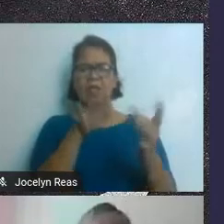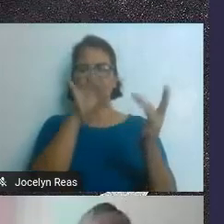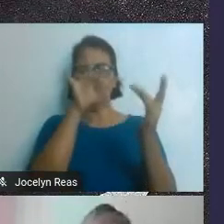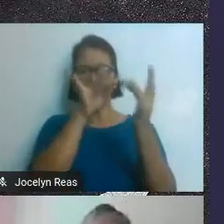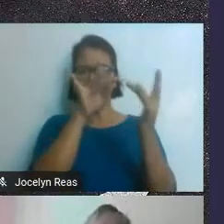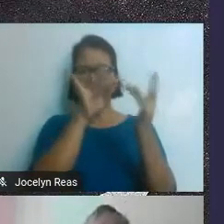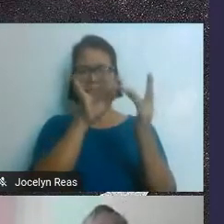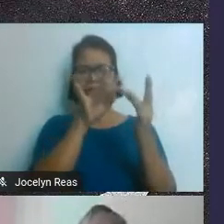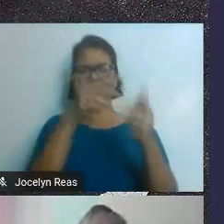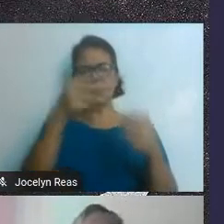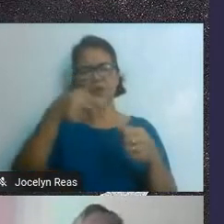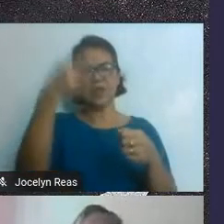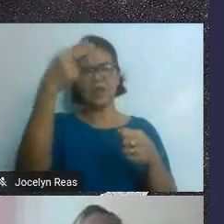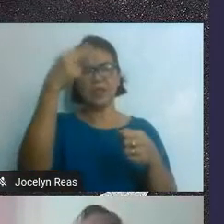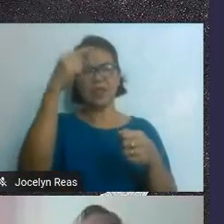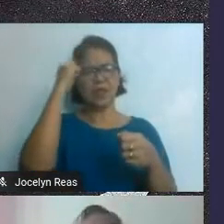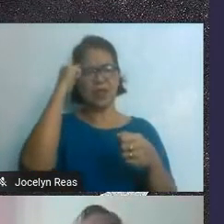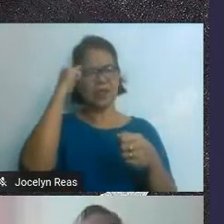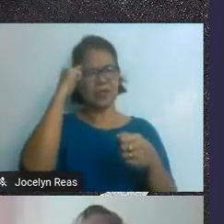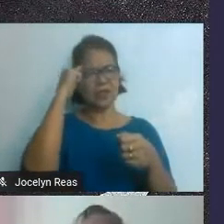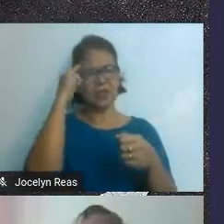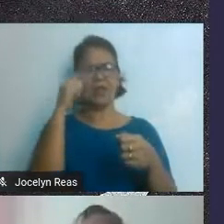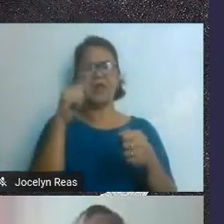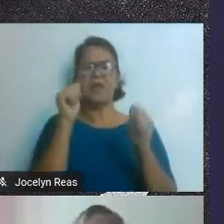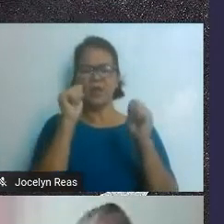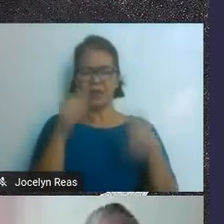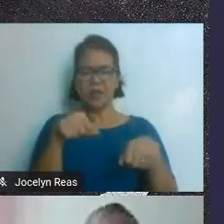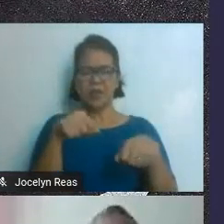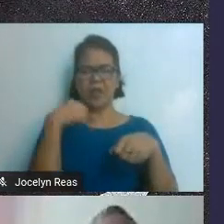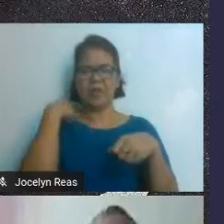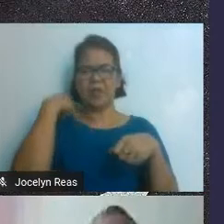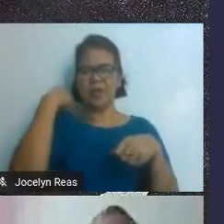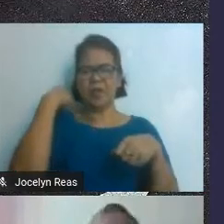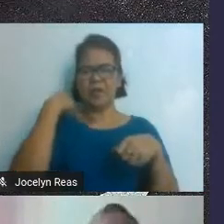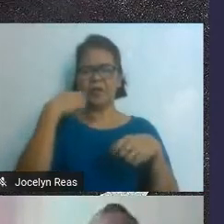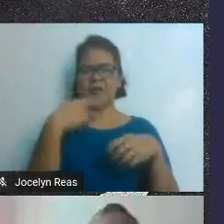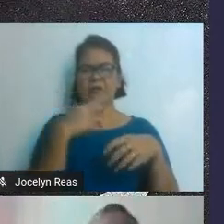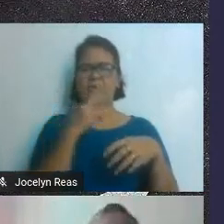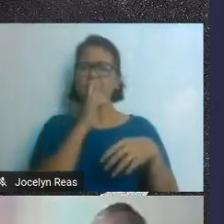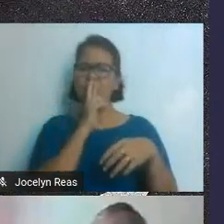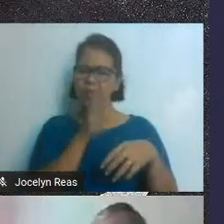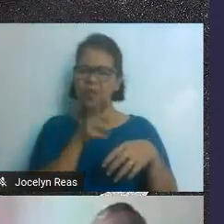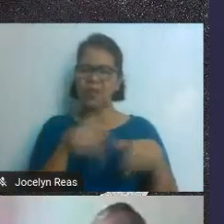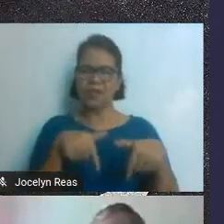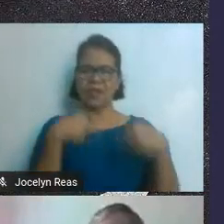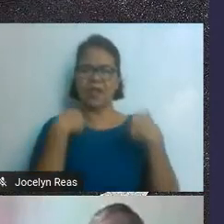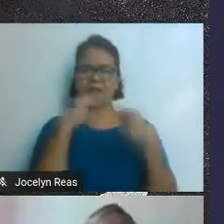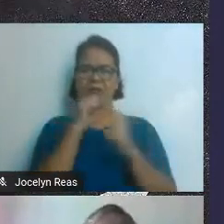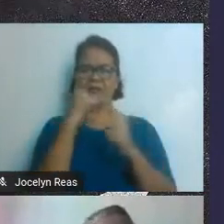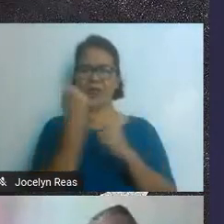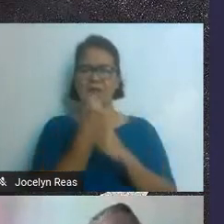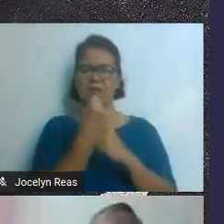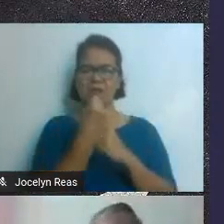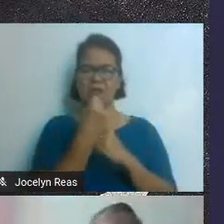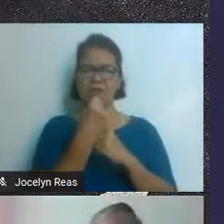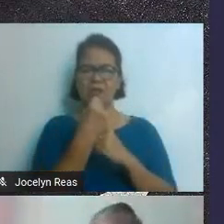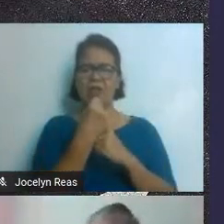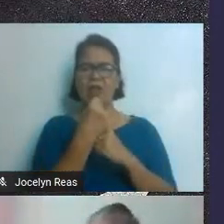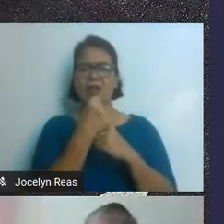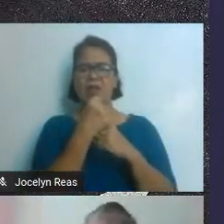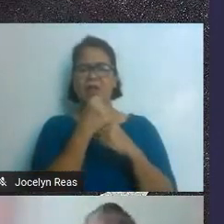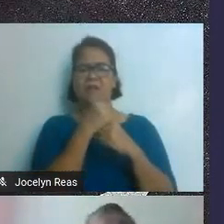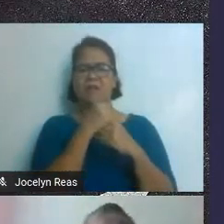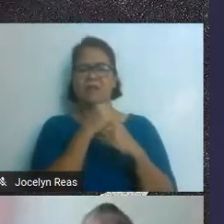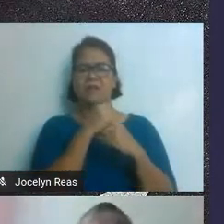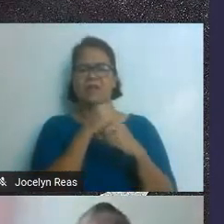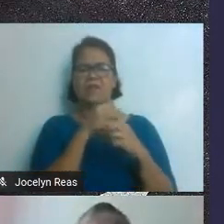Pangalawa, they are applicable to real-life situations. Of course, any competence that will not have significance or